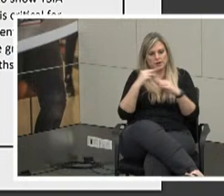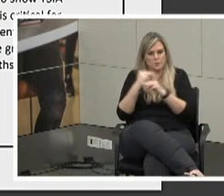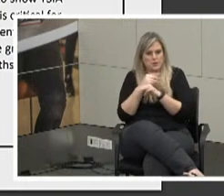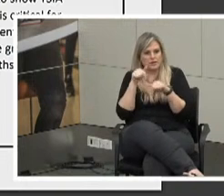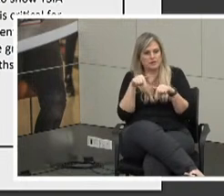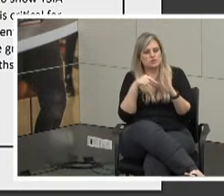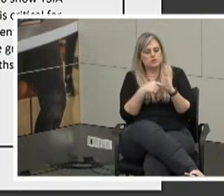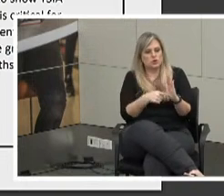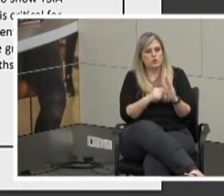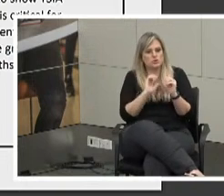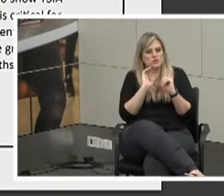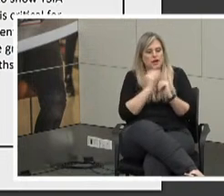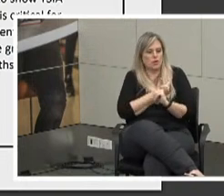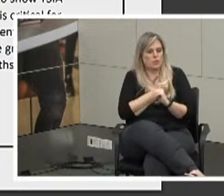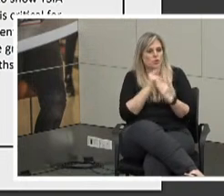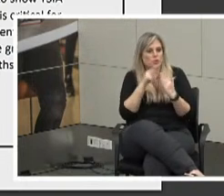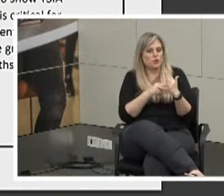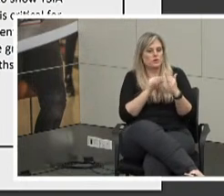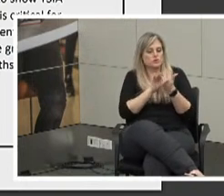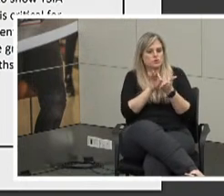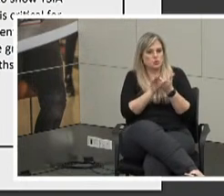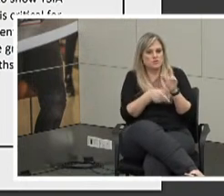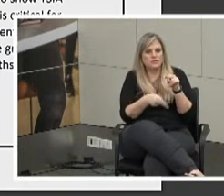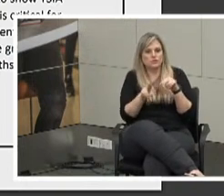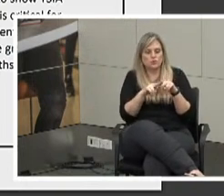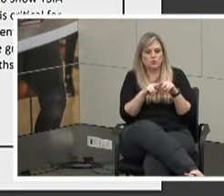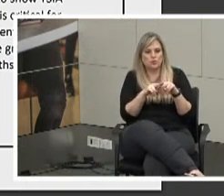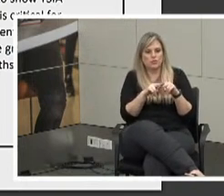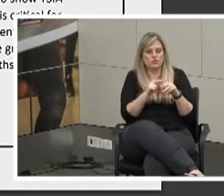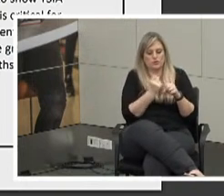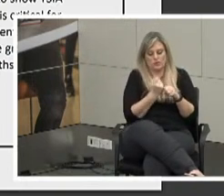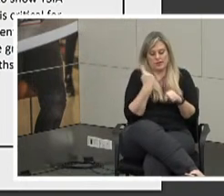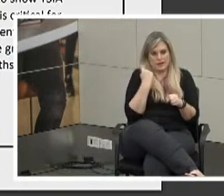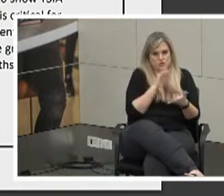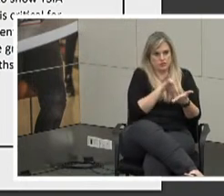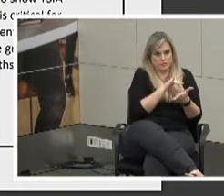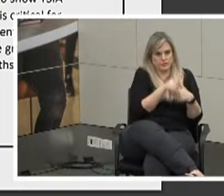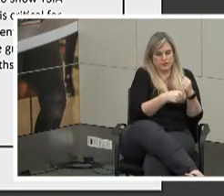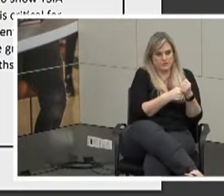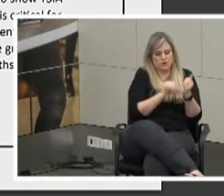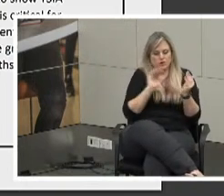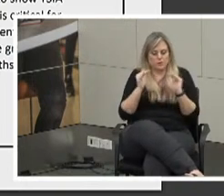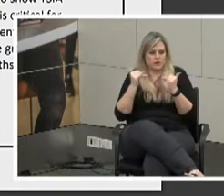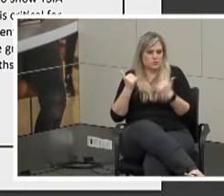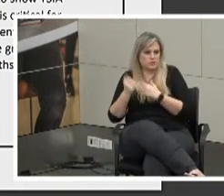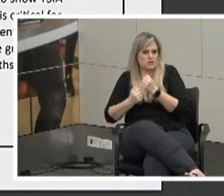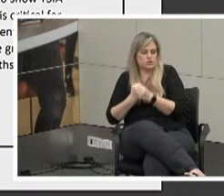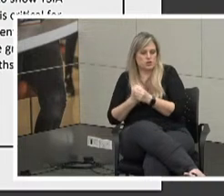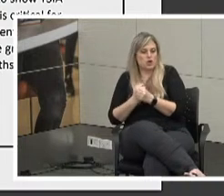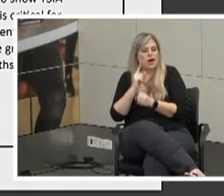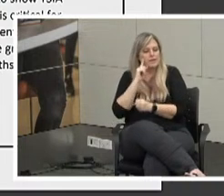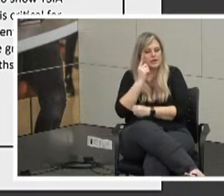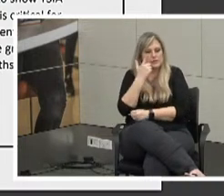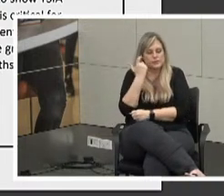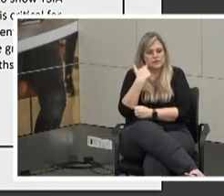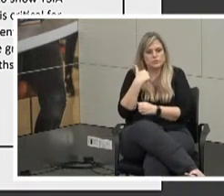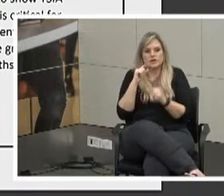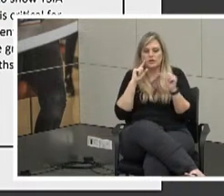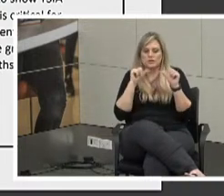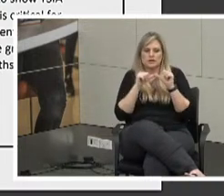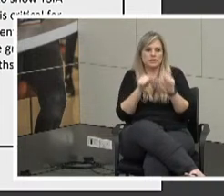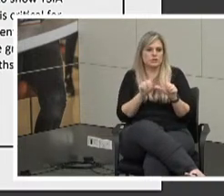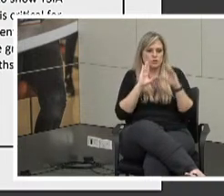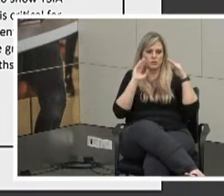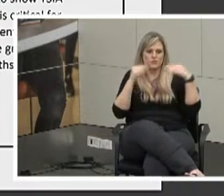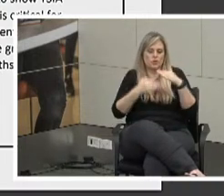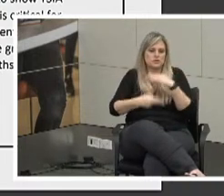this shows that our reading scores have improved from middle of year last year to middle of their this year that again I think is a result of the continued focus on